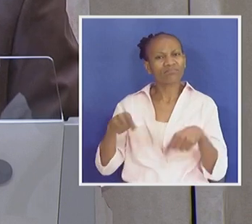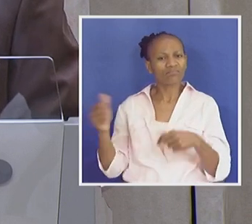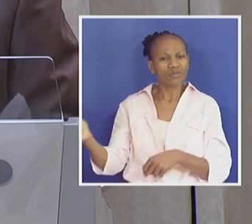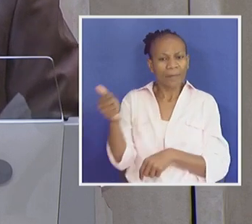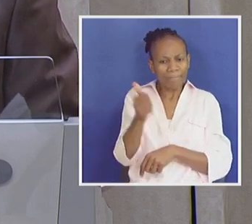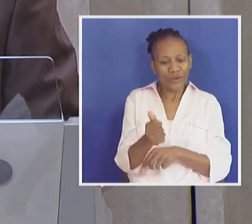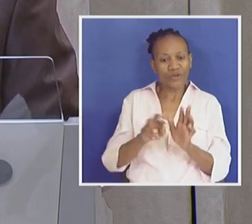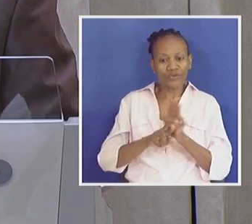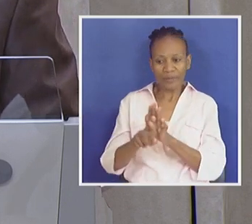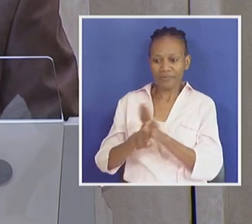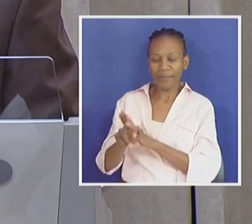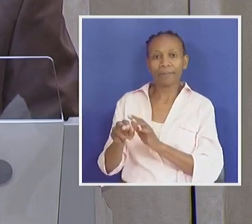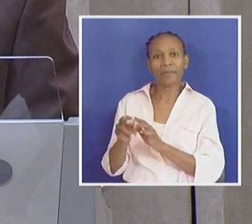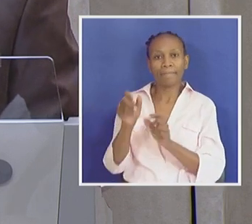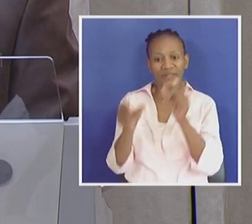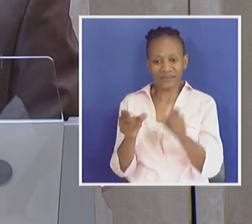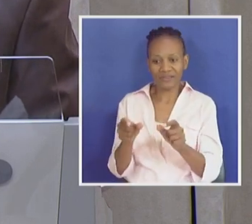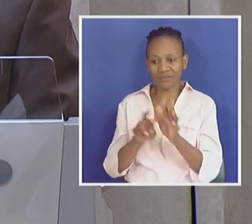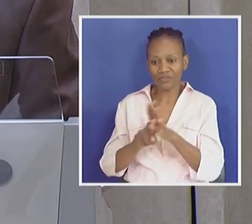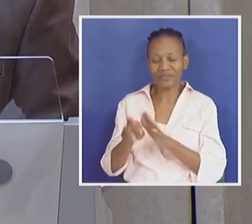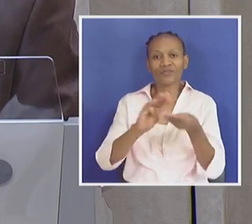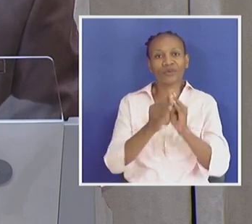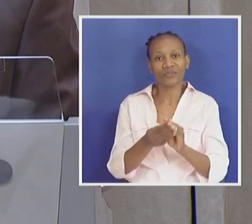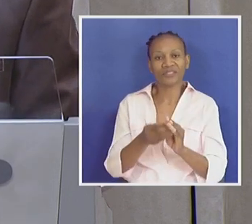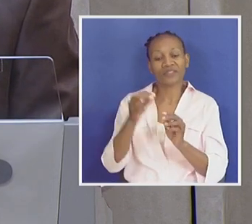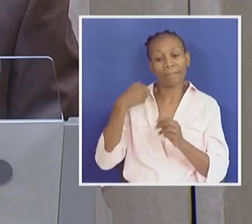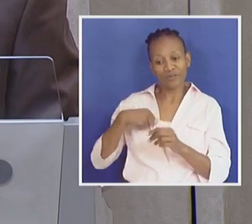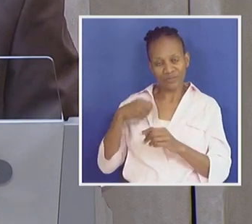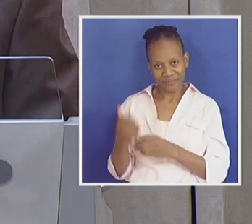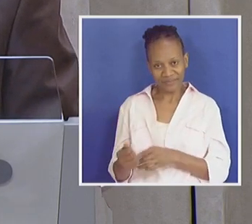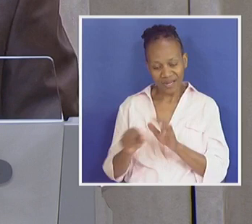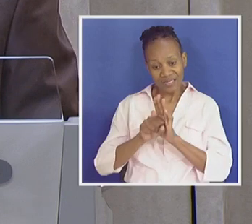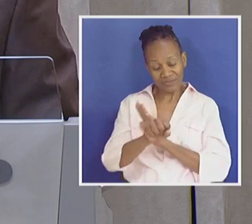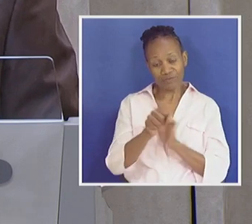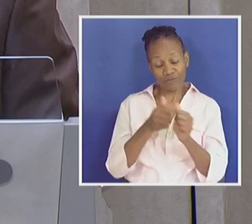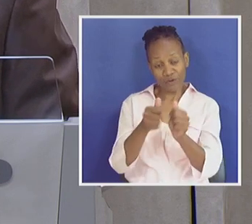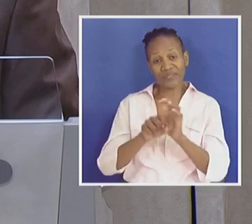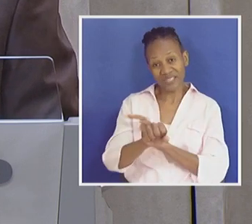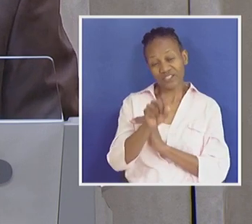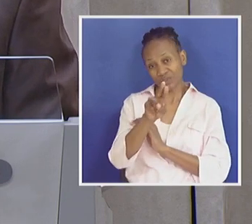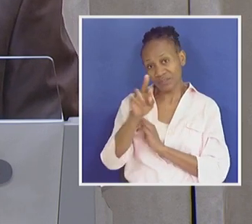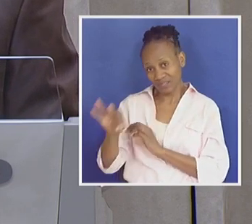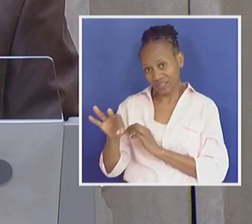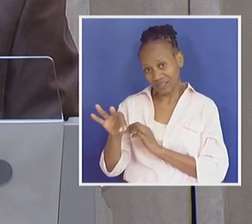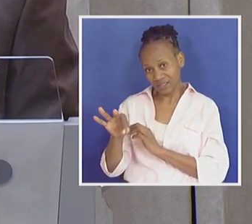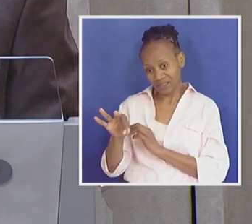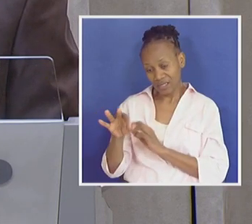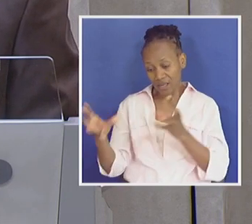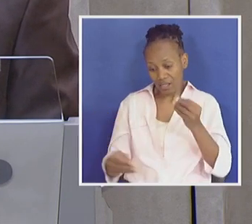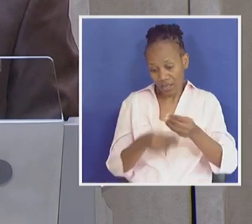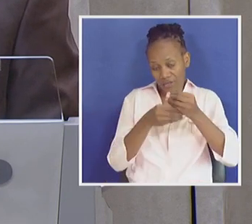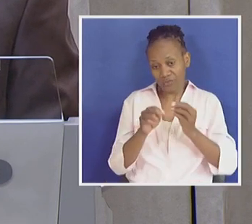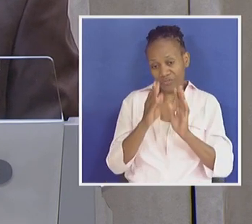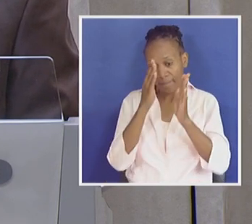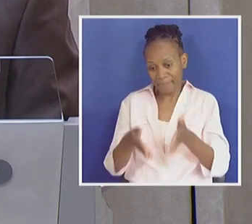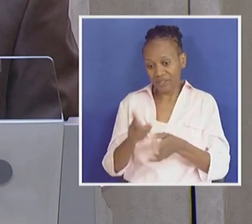to the Umzinyathi District Municipality as provided for in terms of the provision of Section 23, read with Part 1 and Schedule